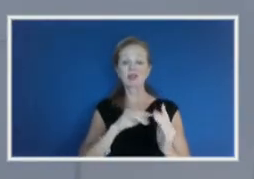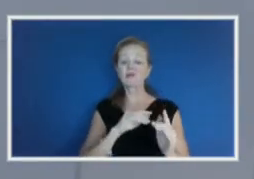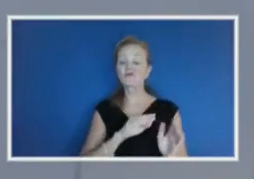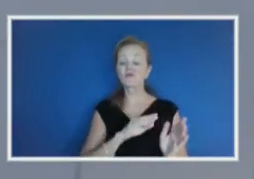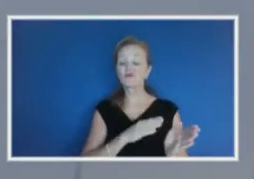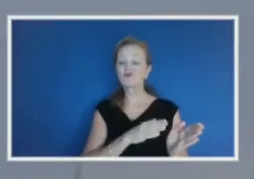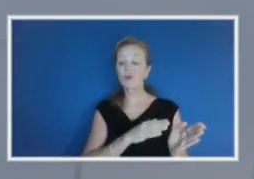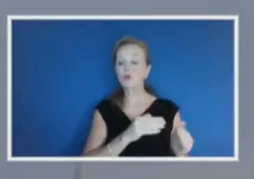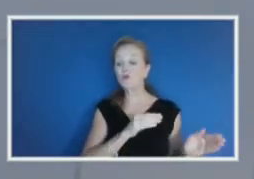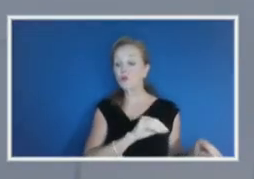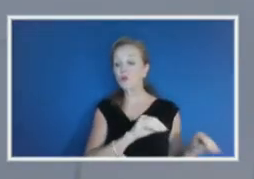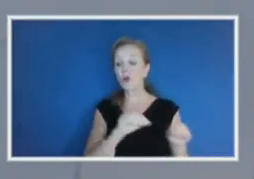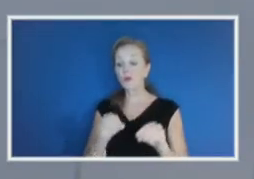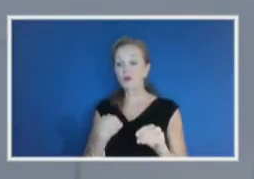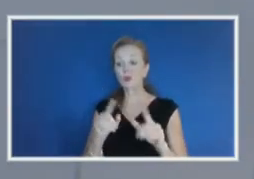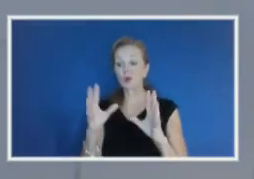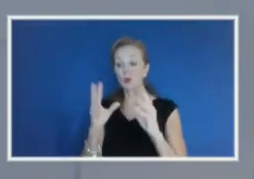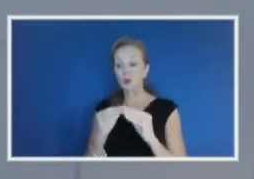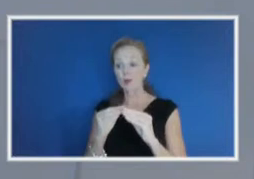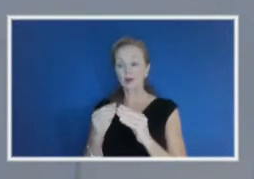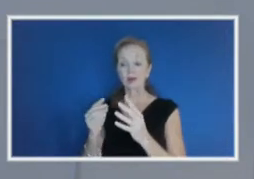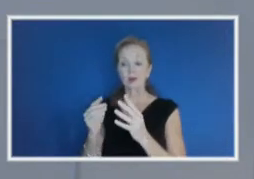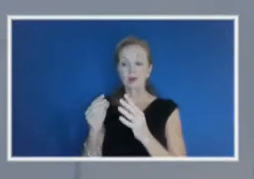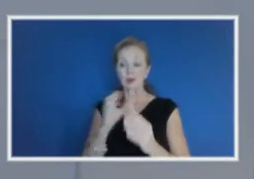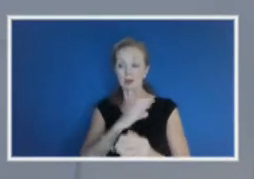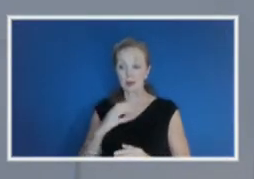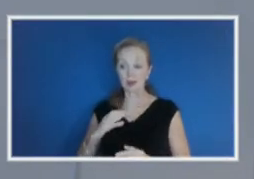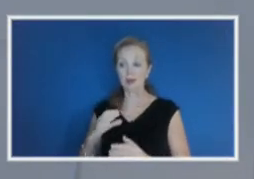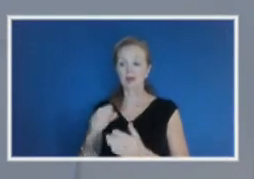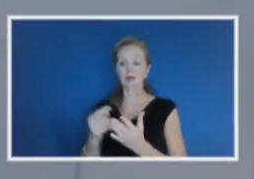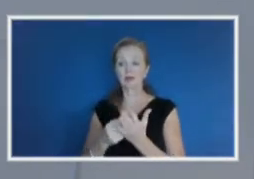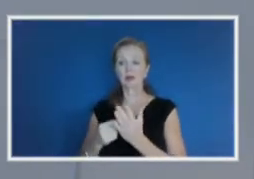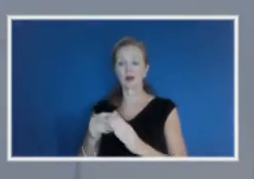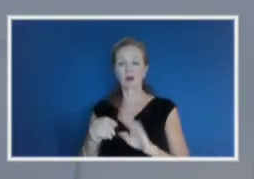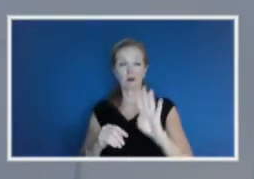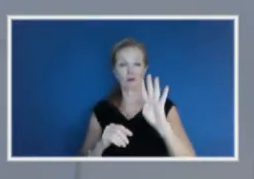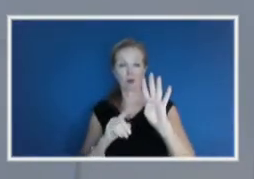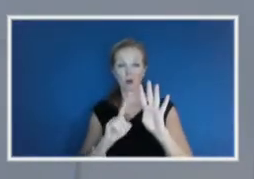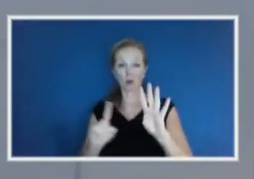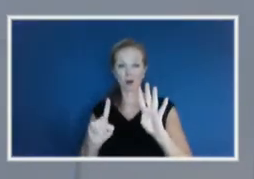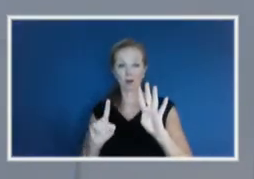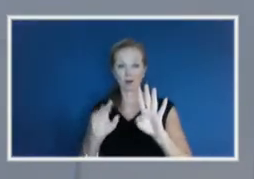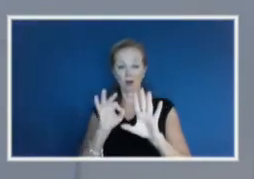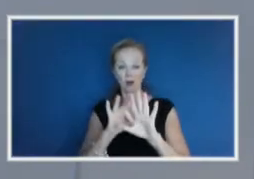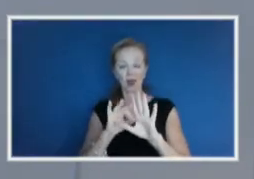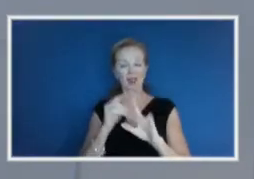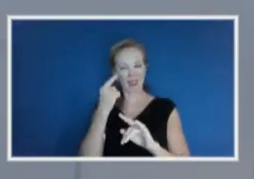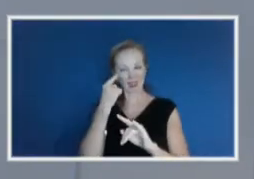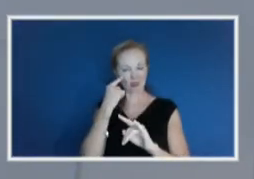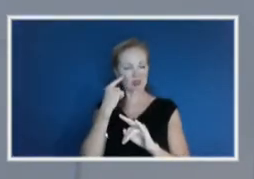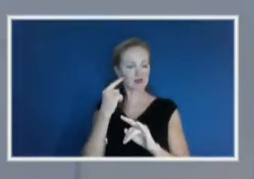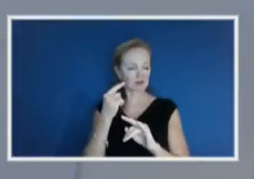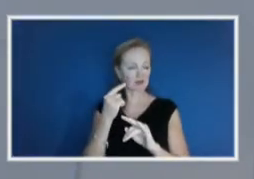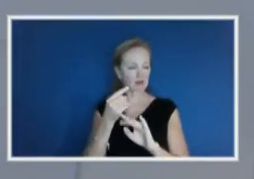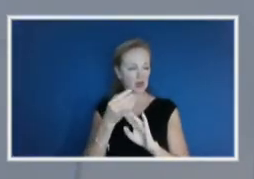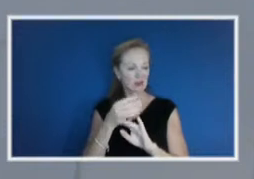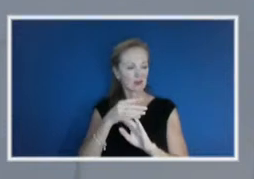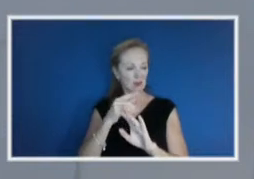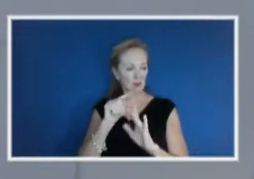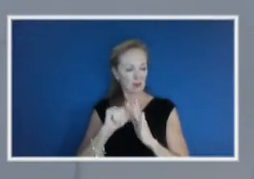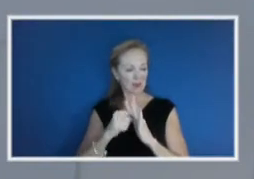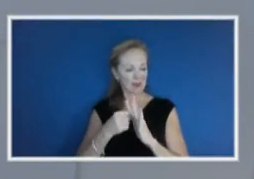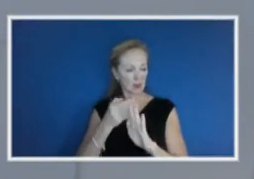couple of times. It came out with a 4-1 vote. I think that's in the beginning of your pre-read. And I think this is the